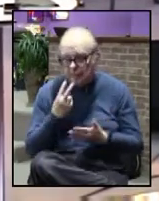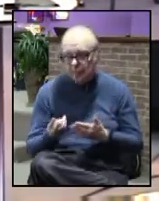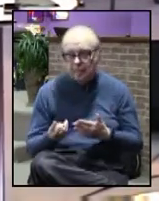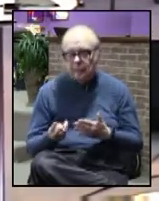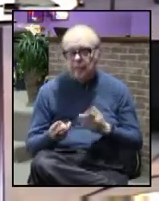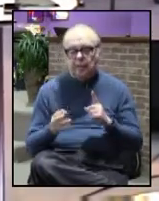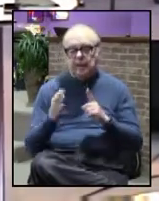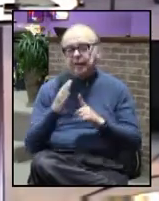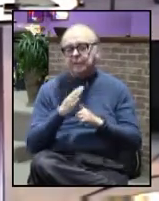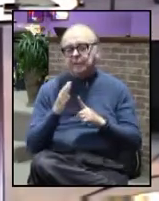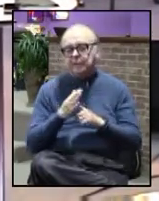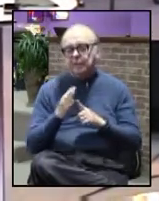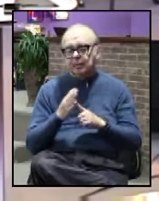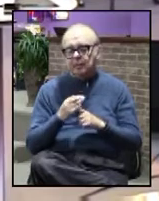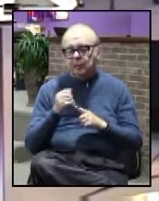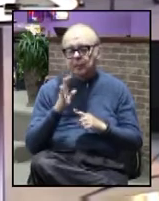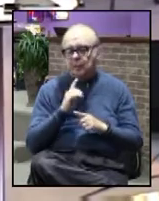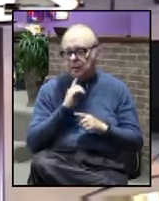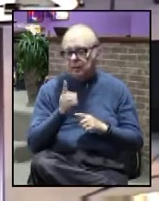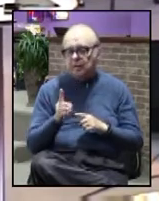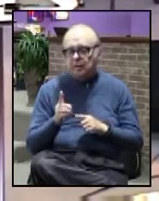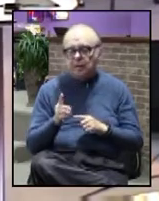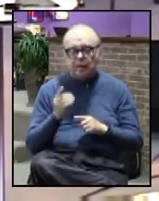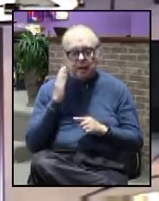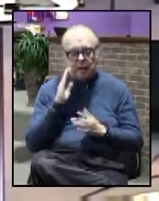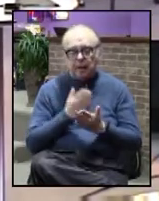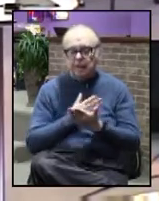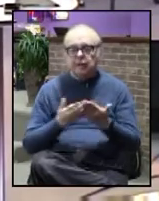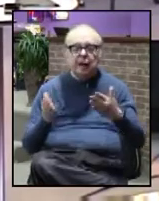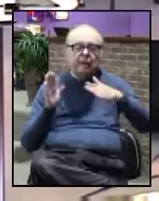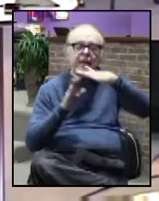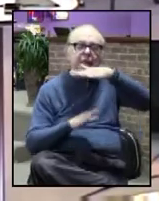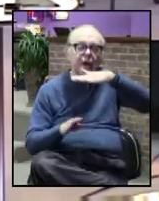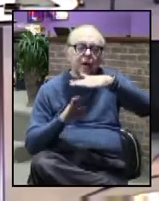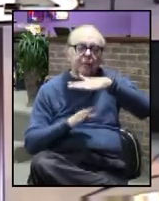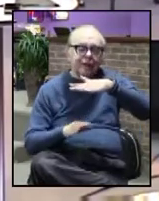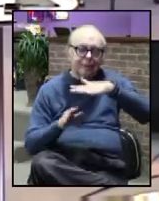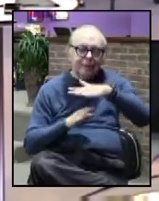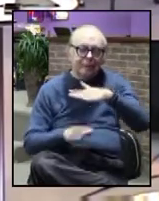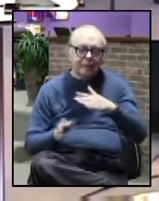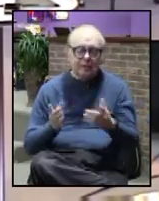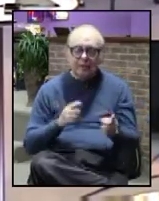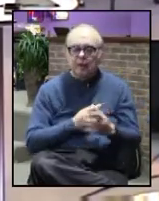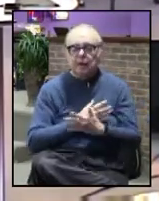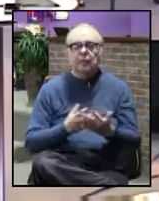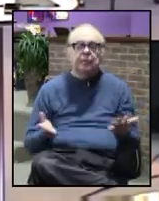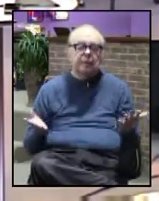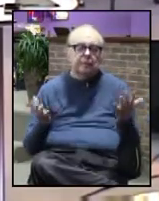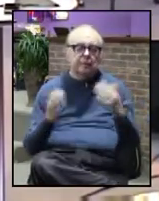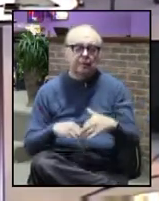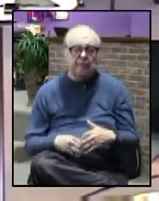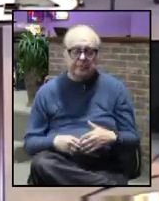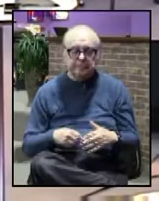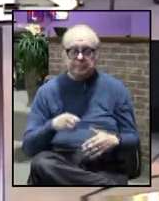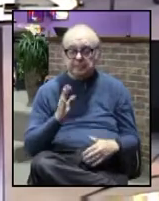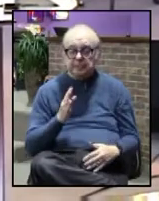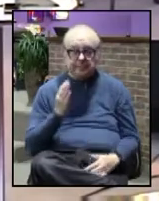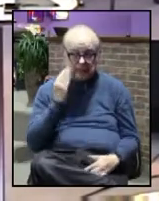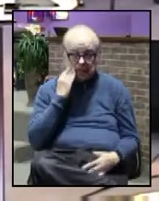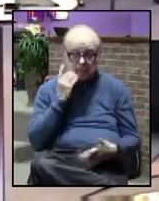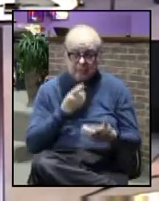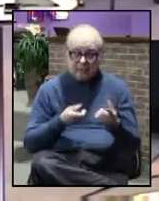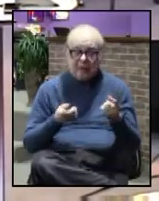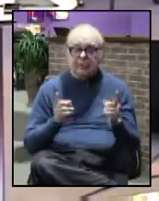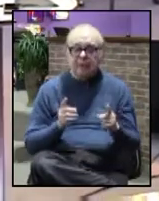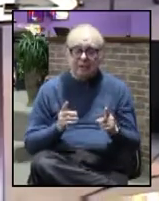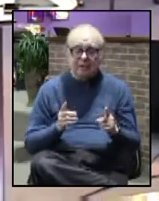is the tip of the iceberg? God is the one that knows everything that's underneath there. When the things start falling off, He's well aware of what's